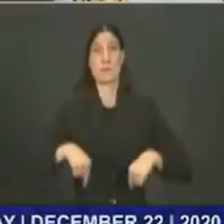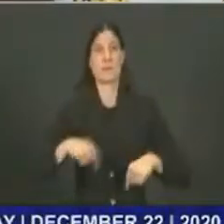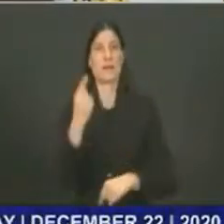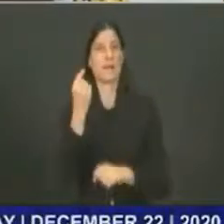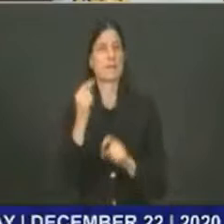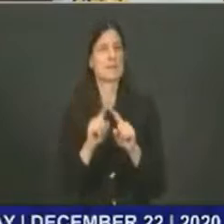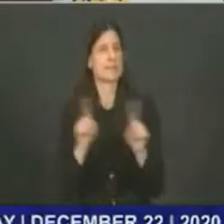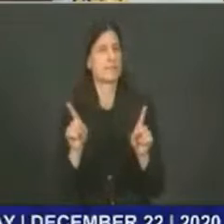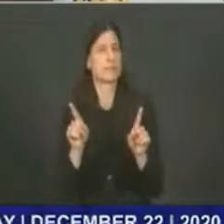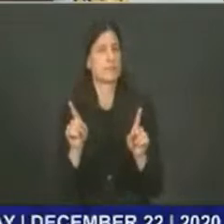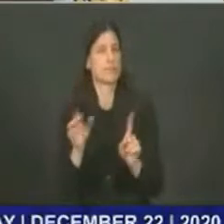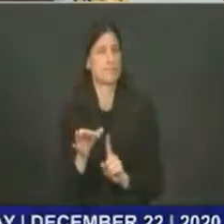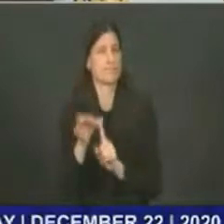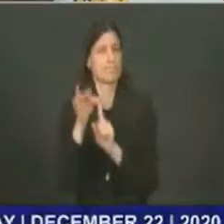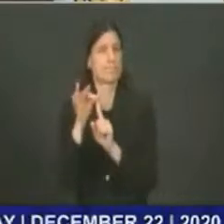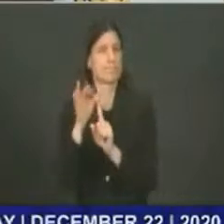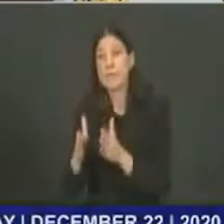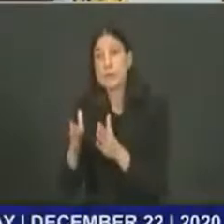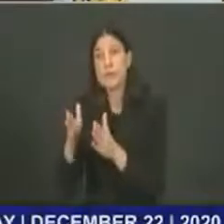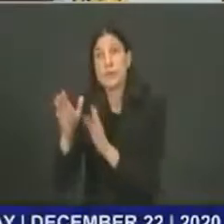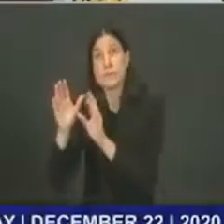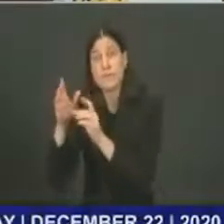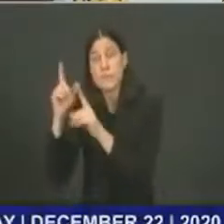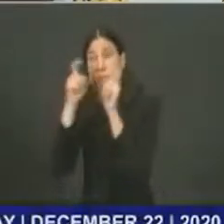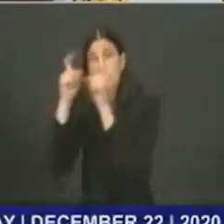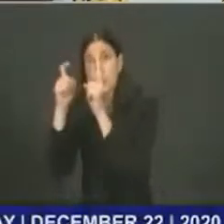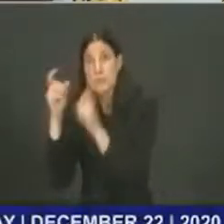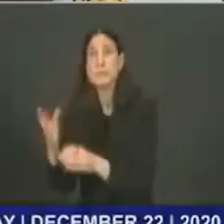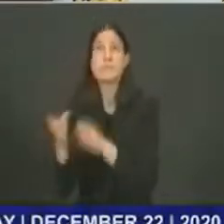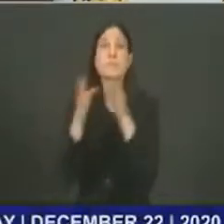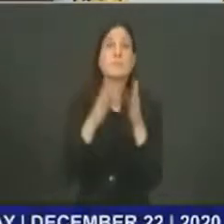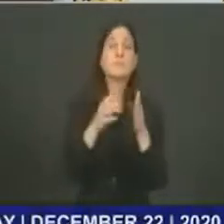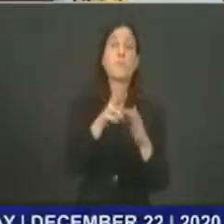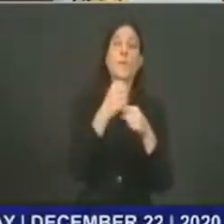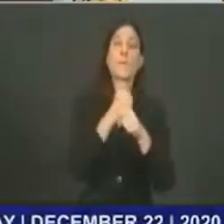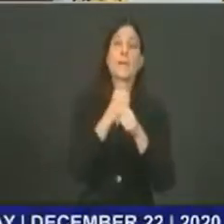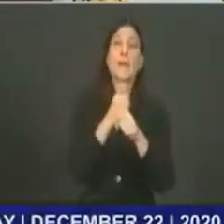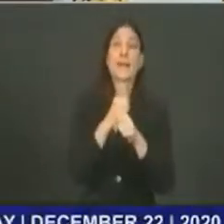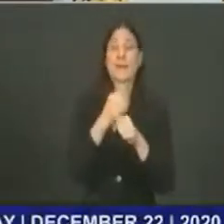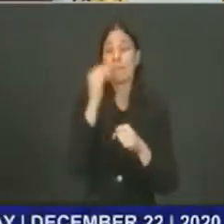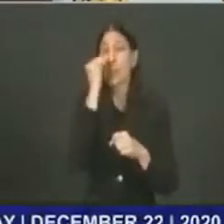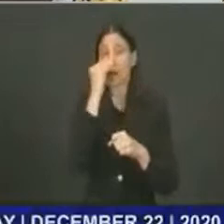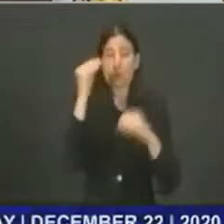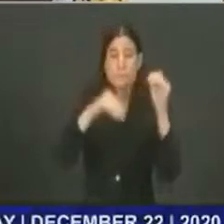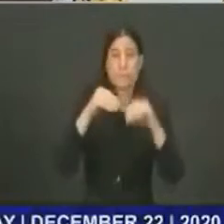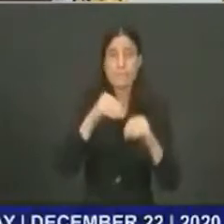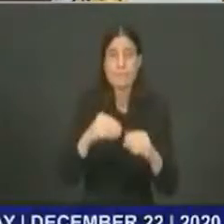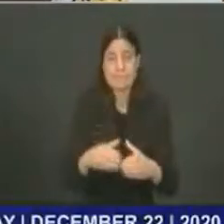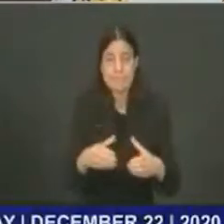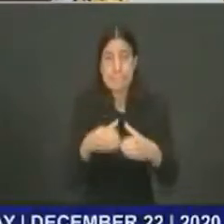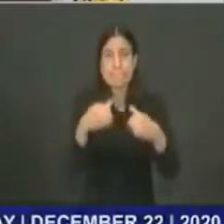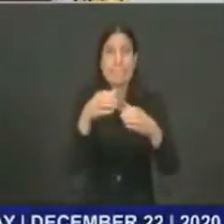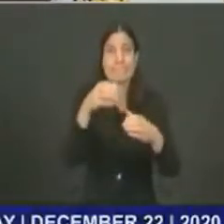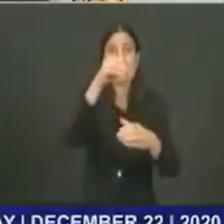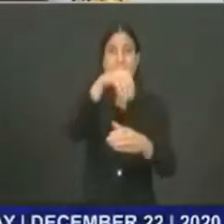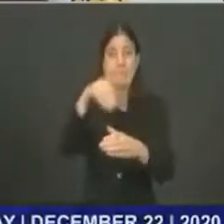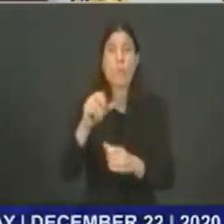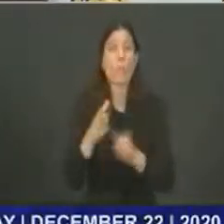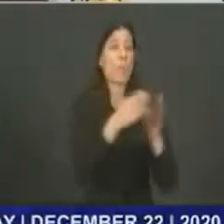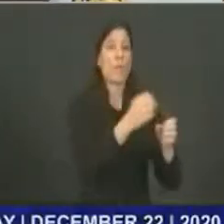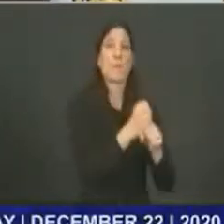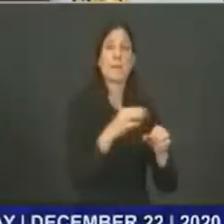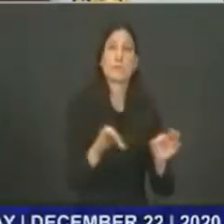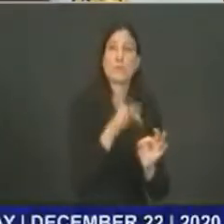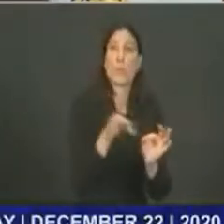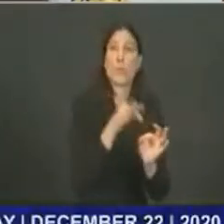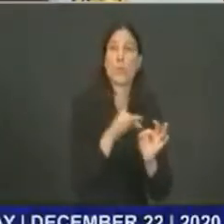individual sole proprietors who do. Having said all of, as it relates to a date certain, I can't give that. I really wish